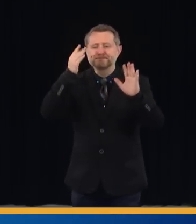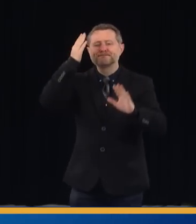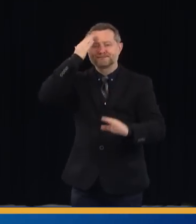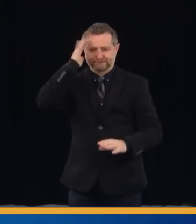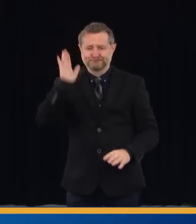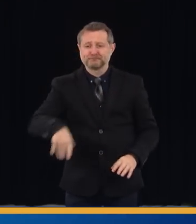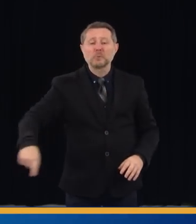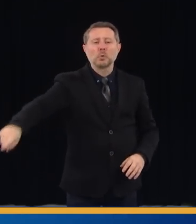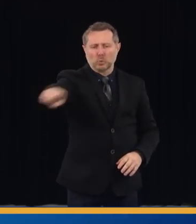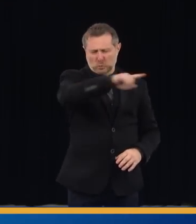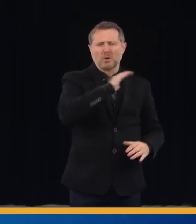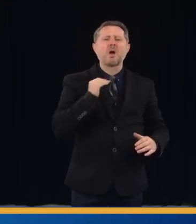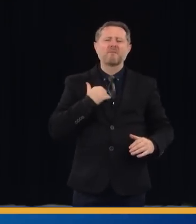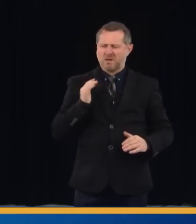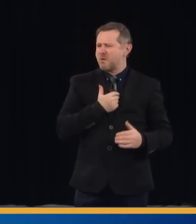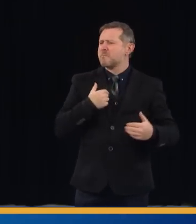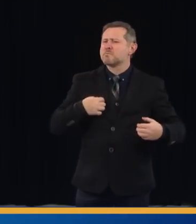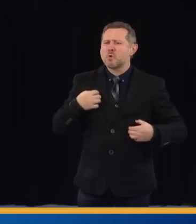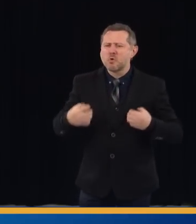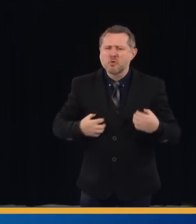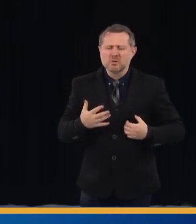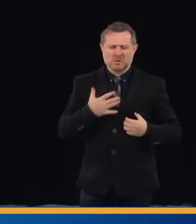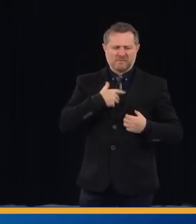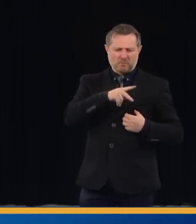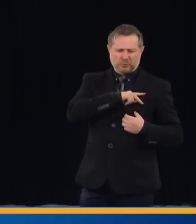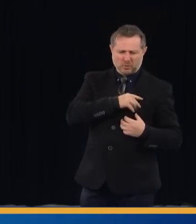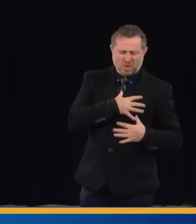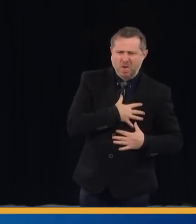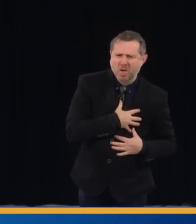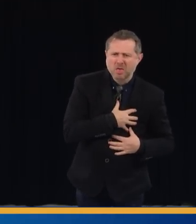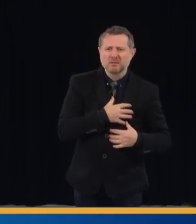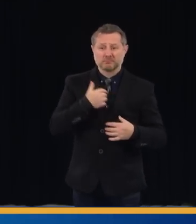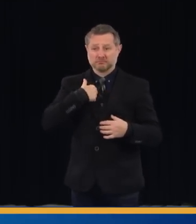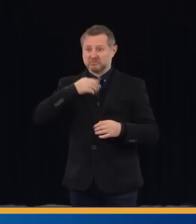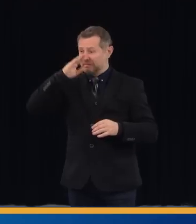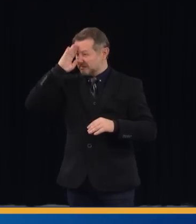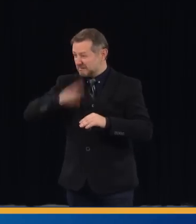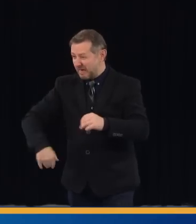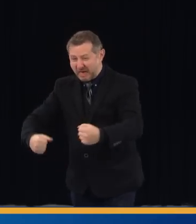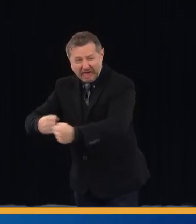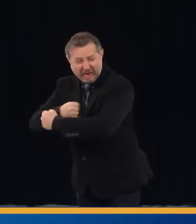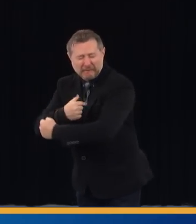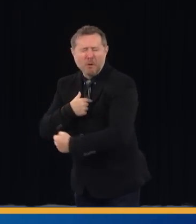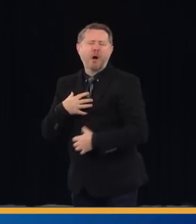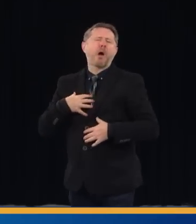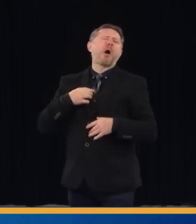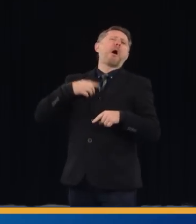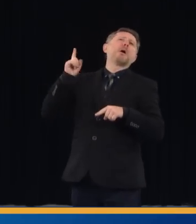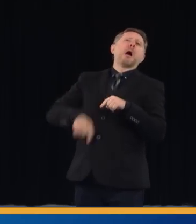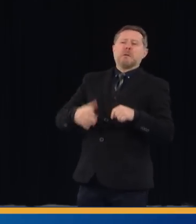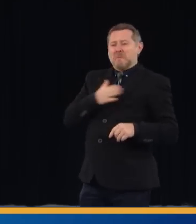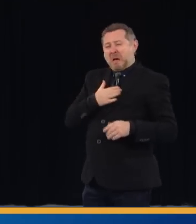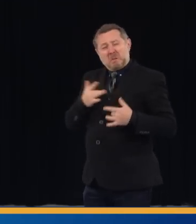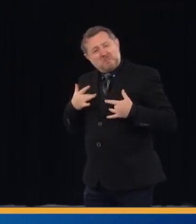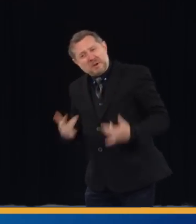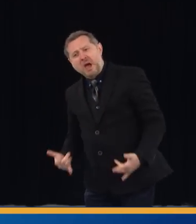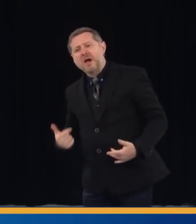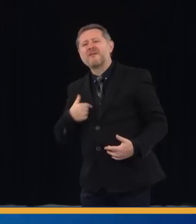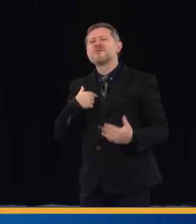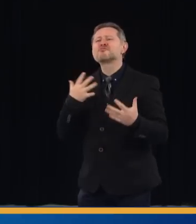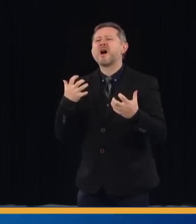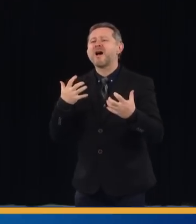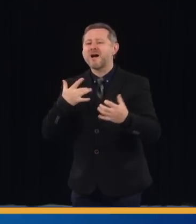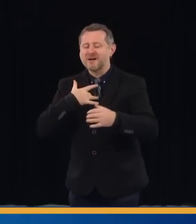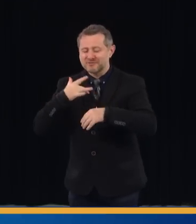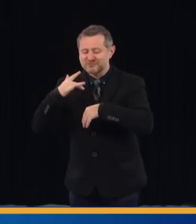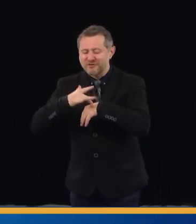and personally repugnant that concept is, right? We crave human connection. And now we're